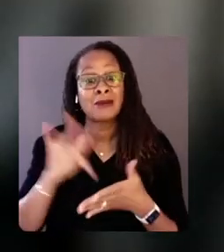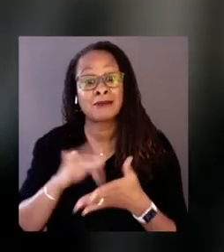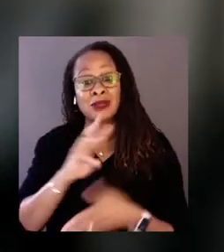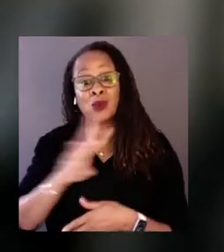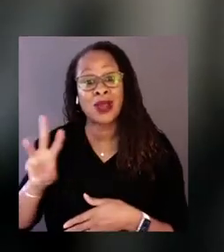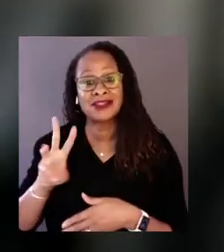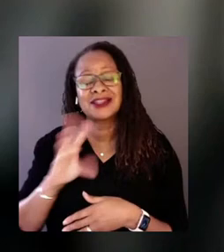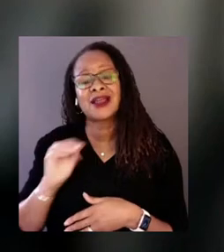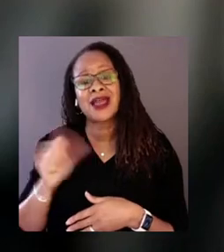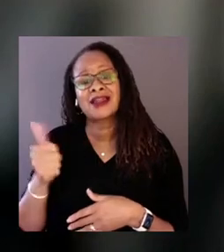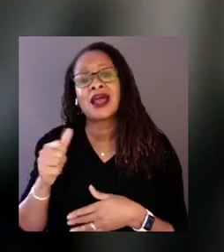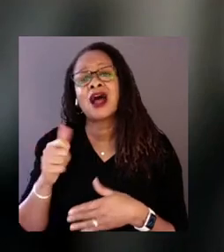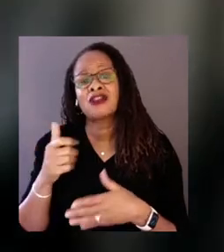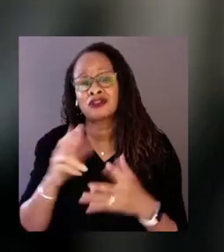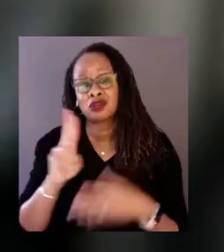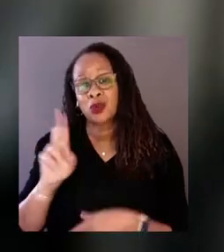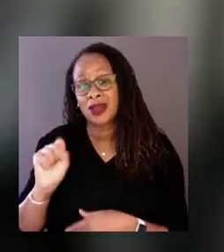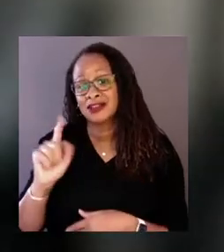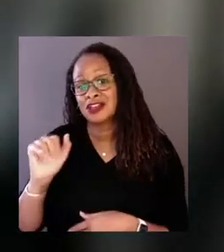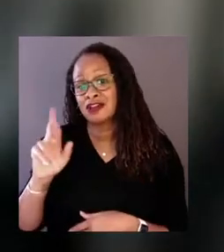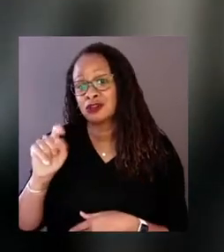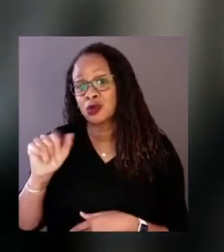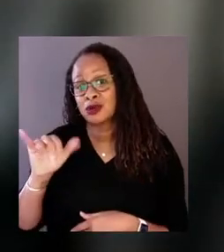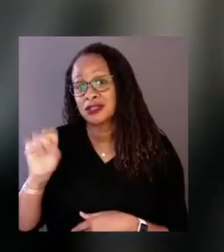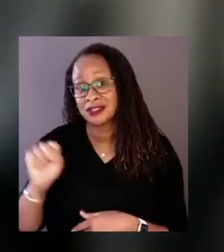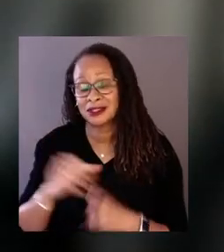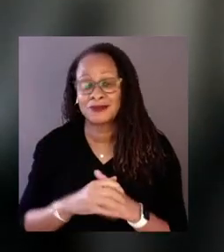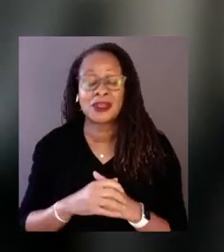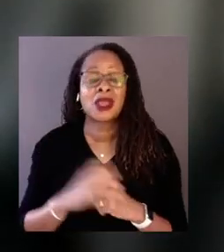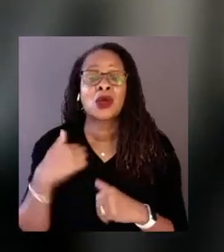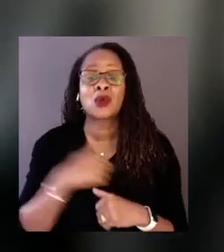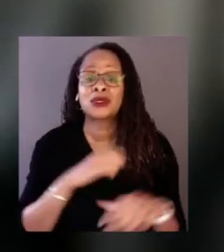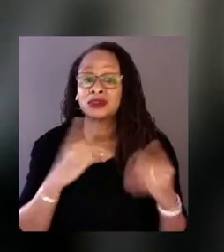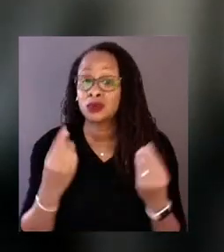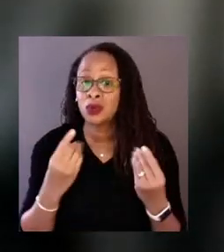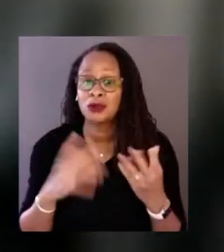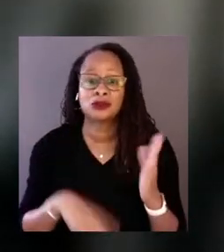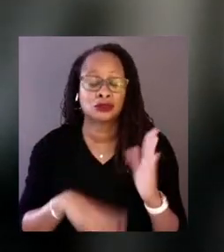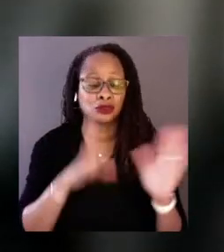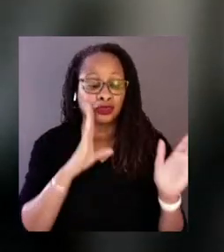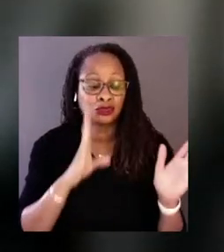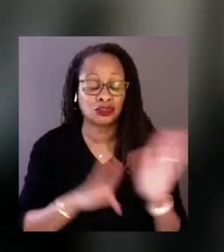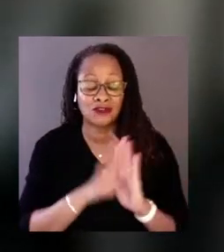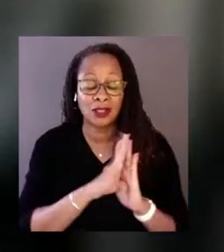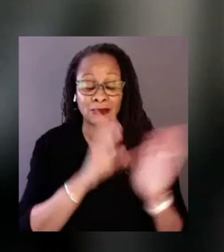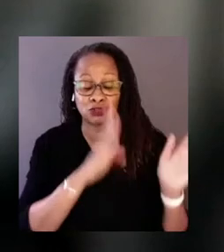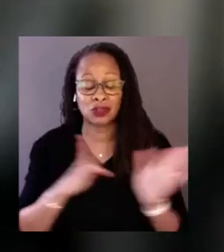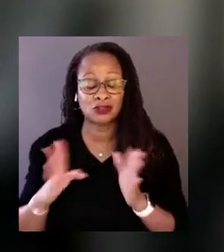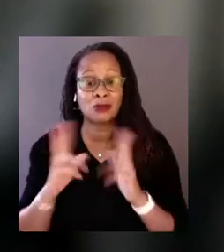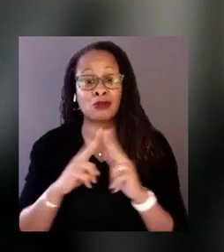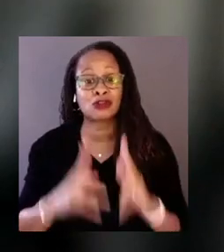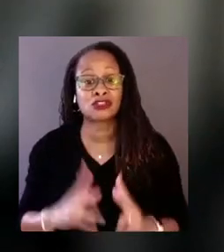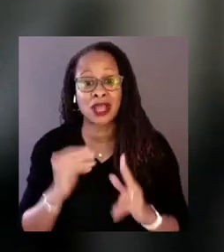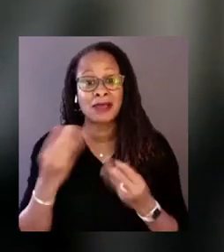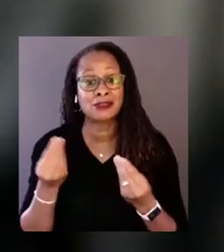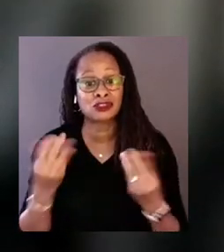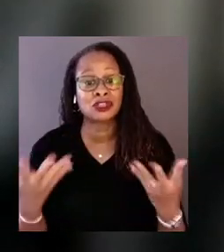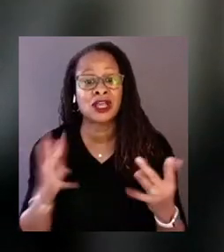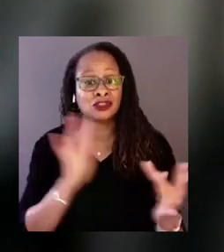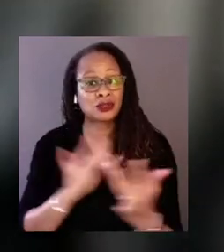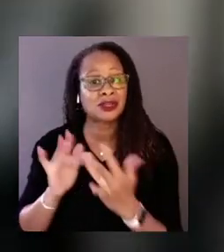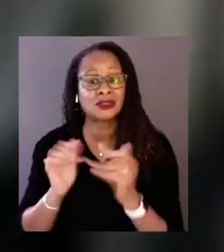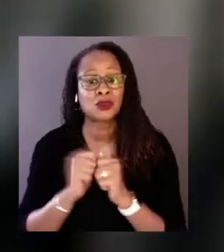in filmmaking, Firelight develops strategies, partnerships, and materials to reach and engage diverse audiences